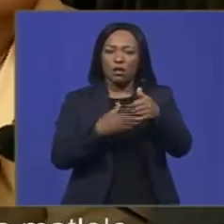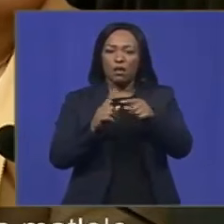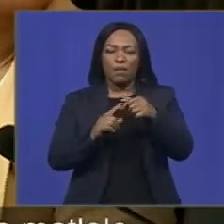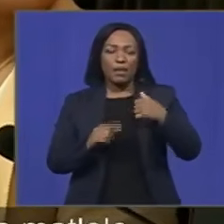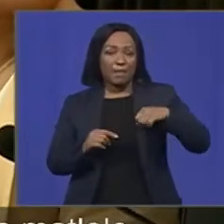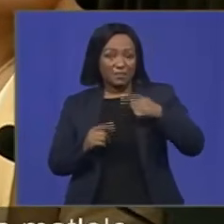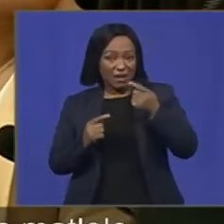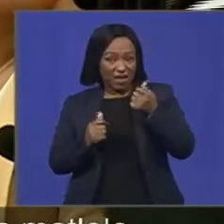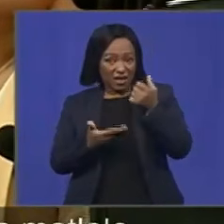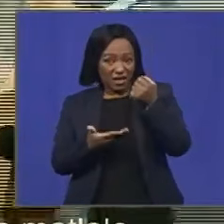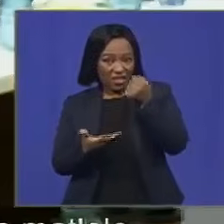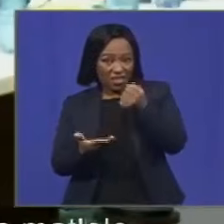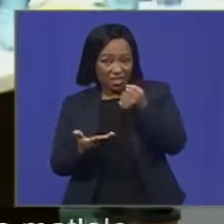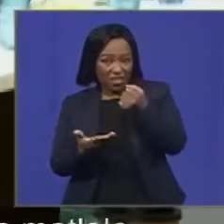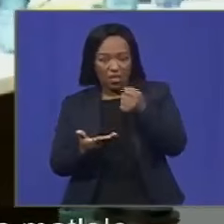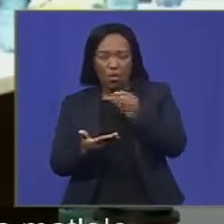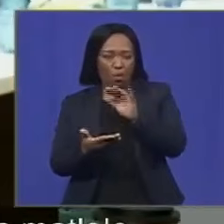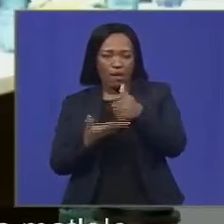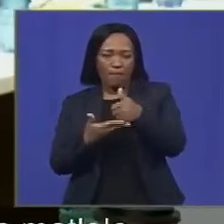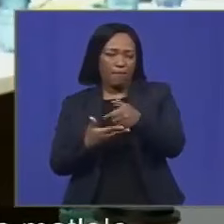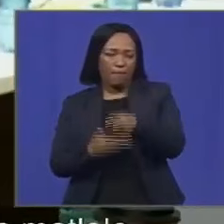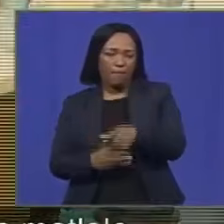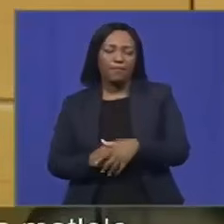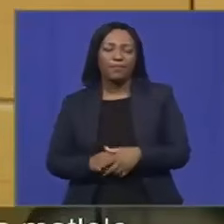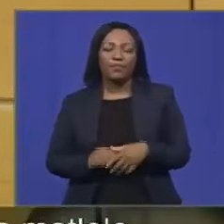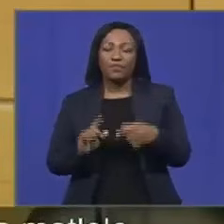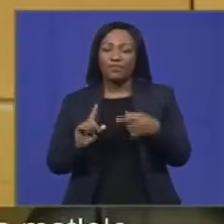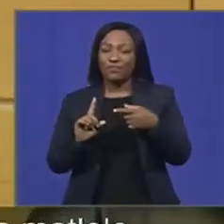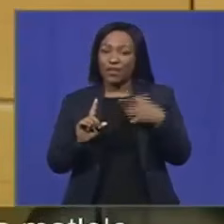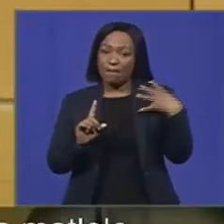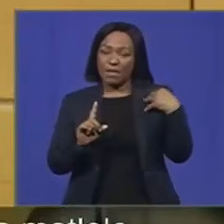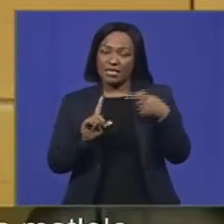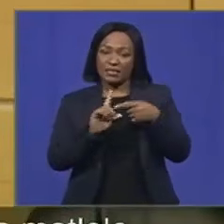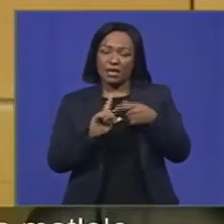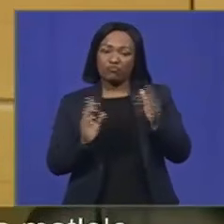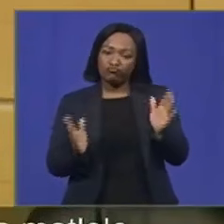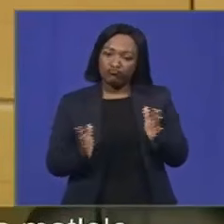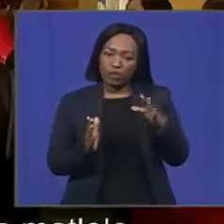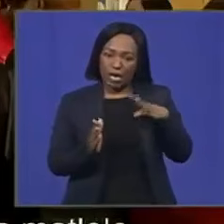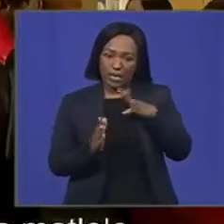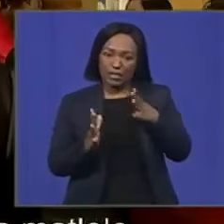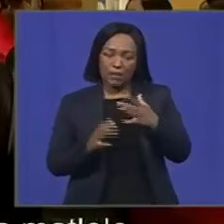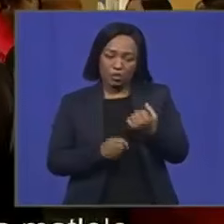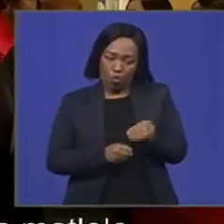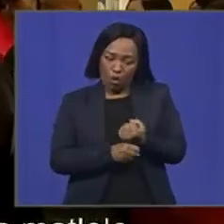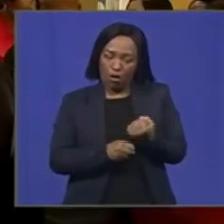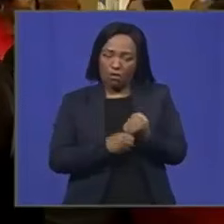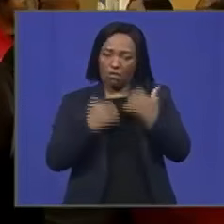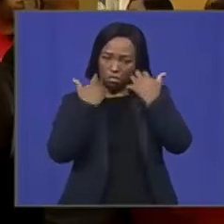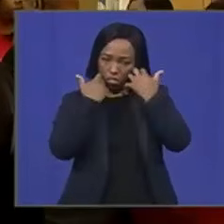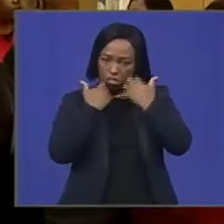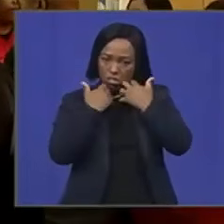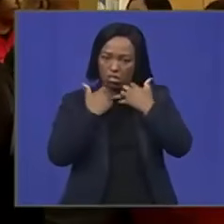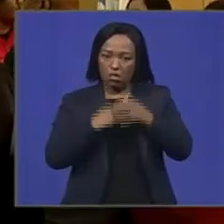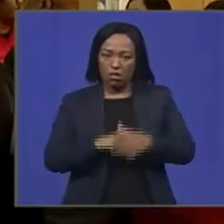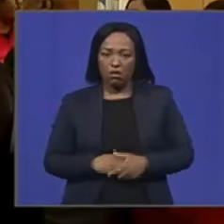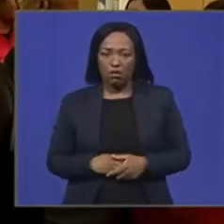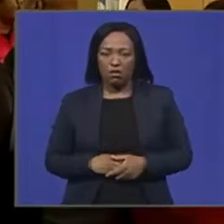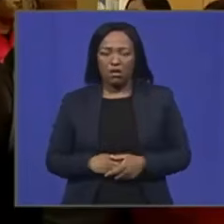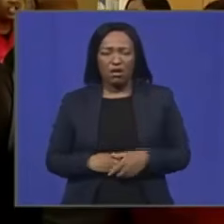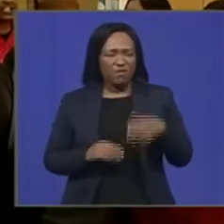ka matlole kgotsa bail out. Godongwana re ba tlhoka go rotloetsa makhanselara go dira ka natla. If you listen to the councillors, they are not taking